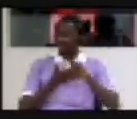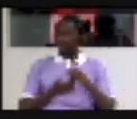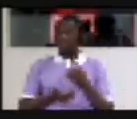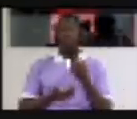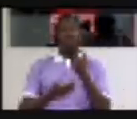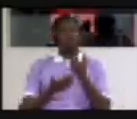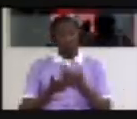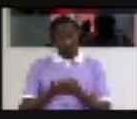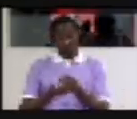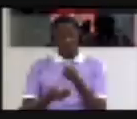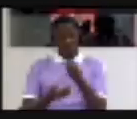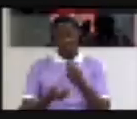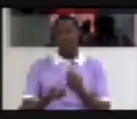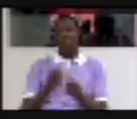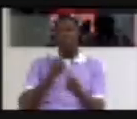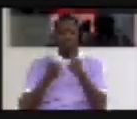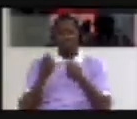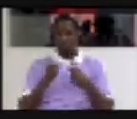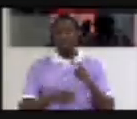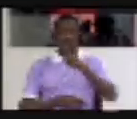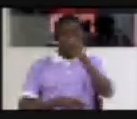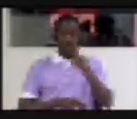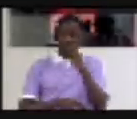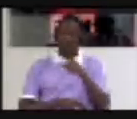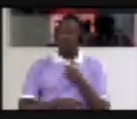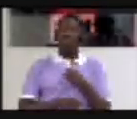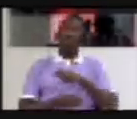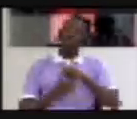to repeat my question or repeat myself, please?